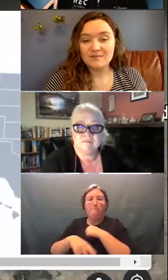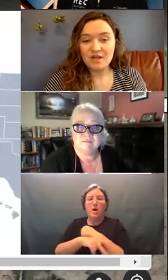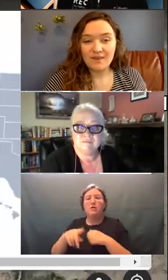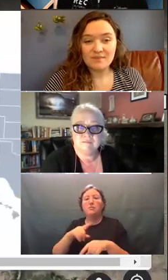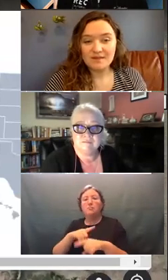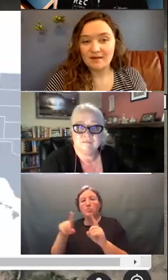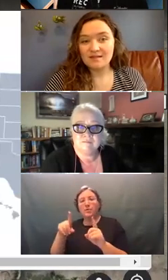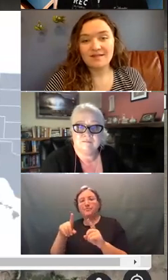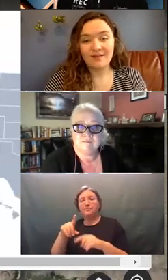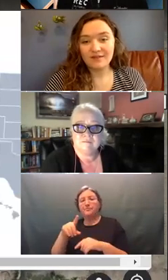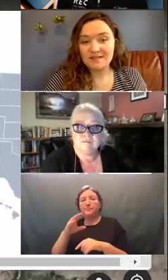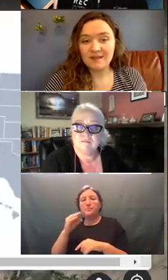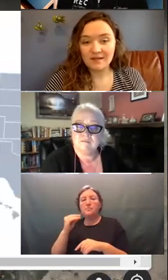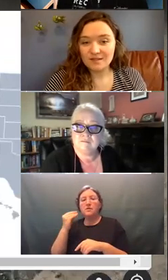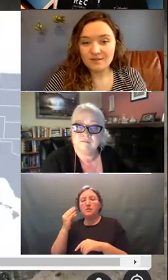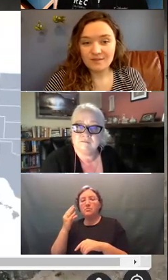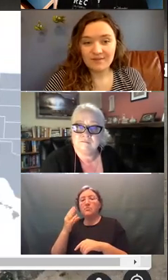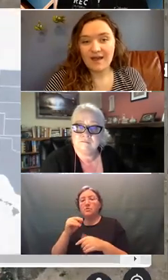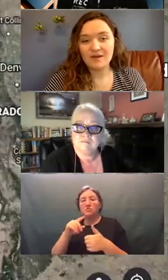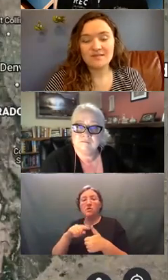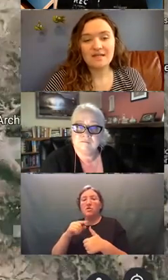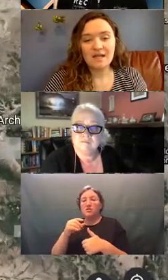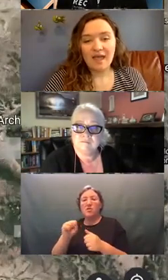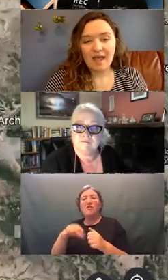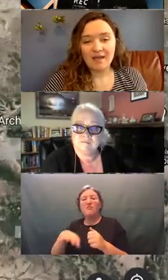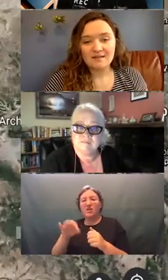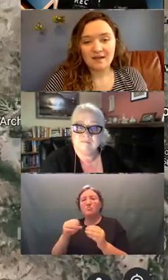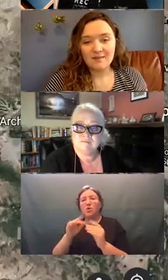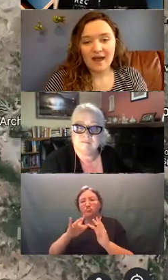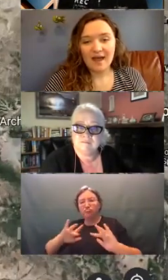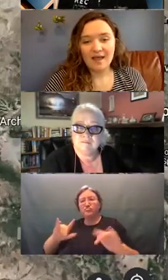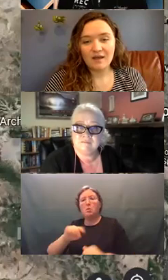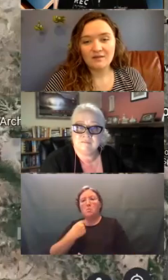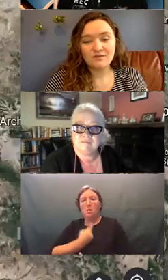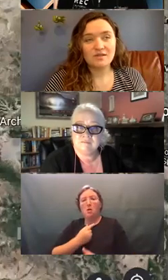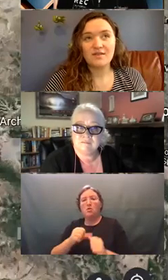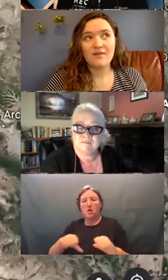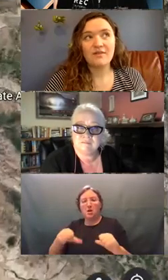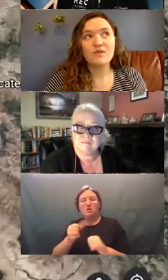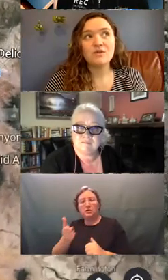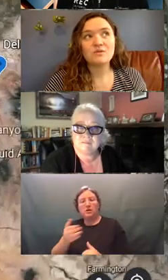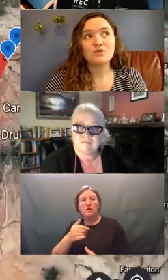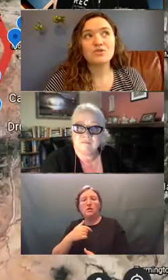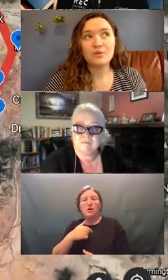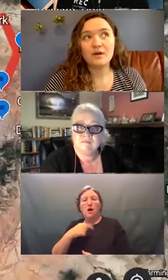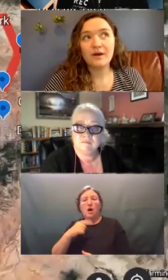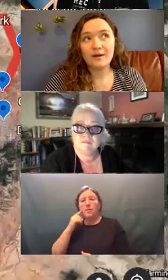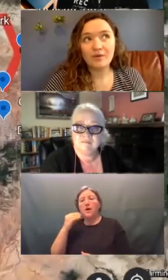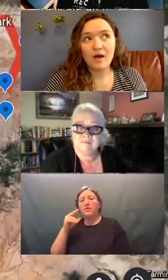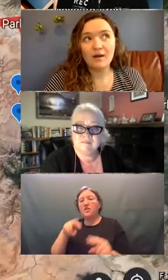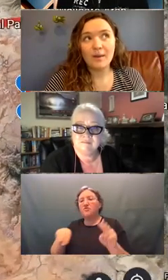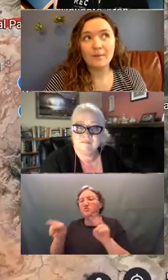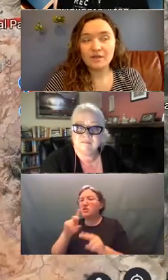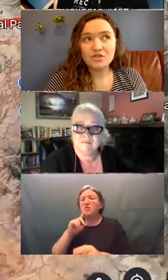there are some gems. There is definitely solitude to be found. And I just thought the views were super